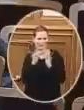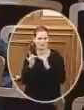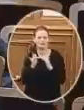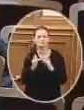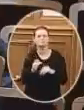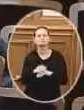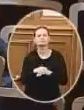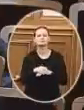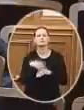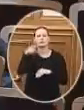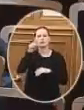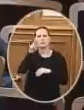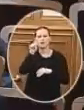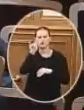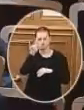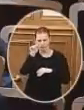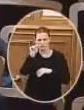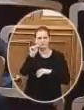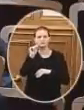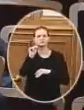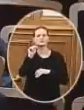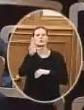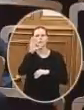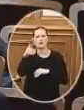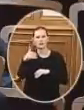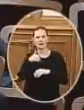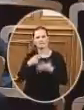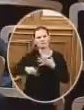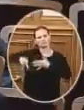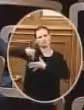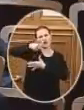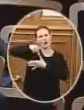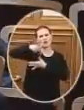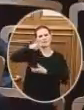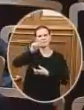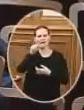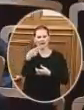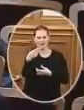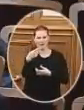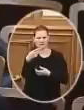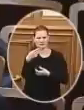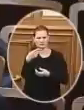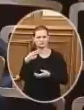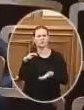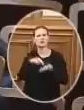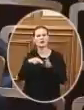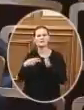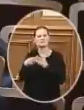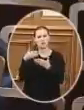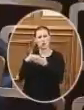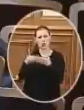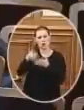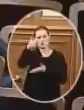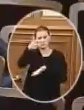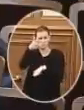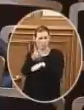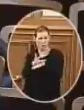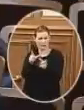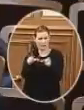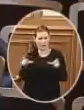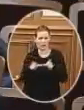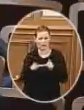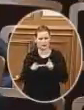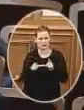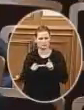transit will be accessible are going to get priority paths anyway, and that includes the close-in parking locations that we would hope to not make available